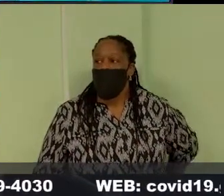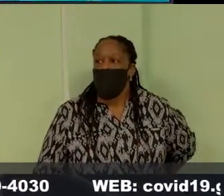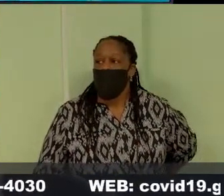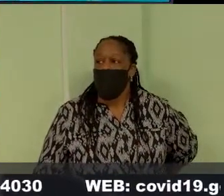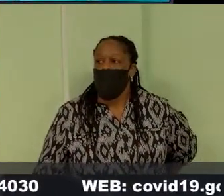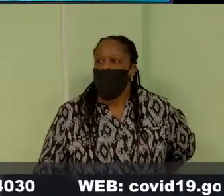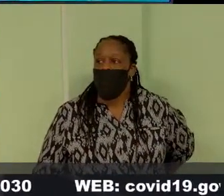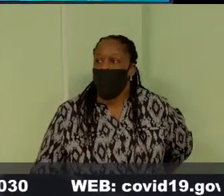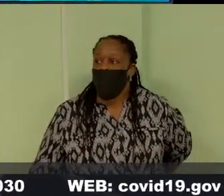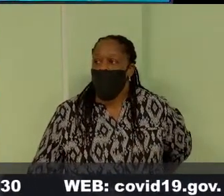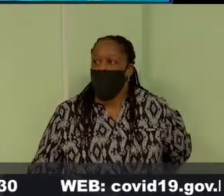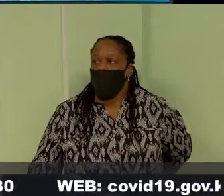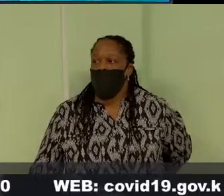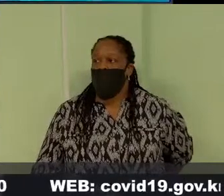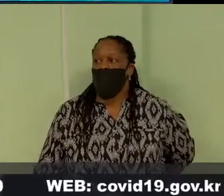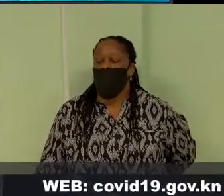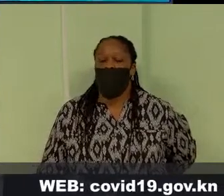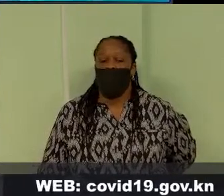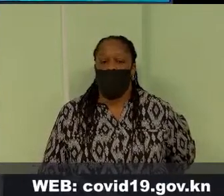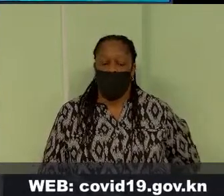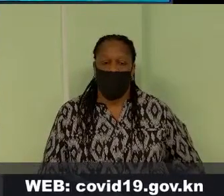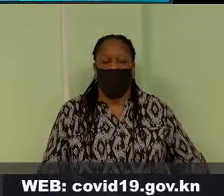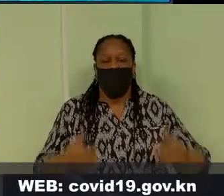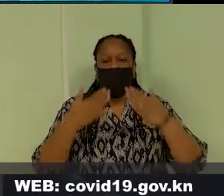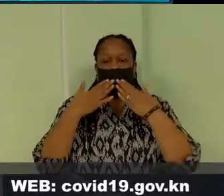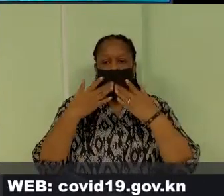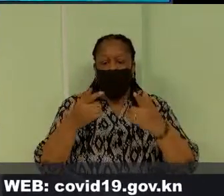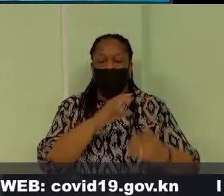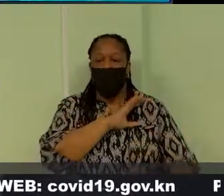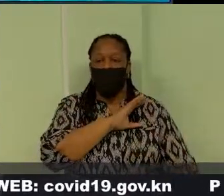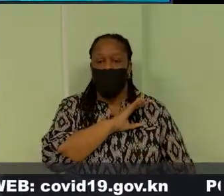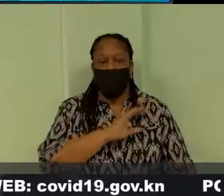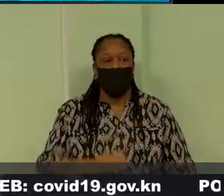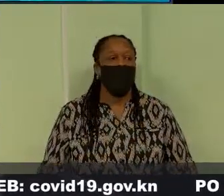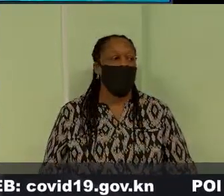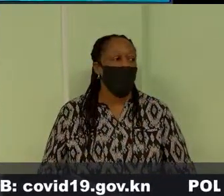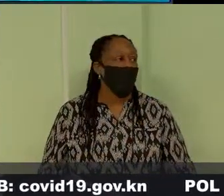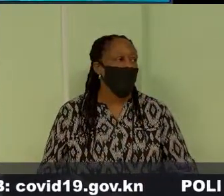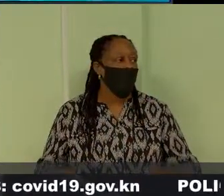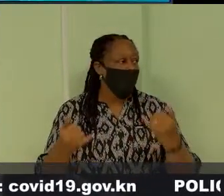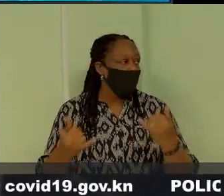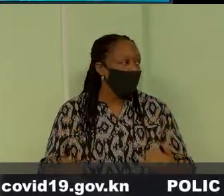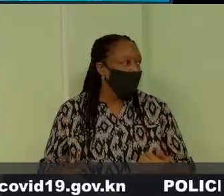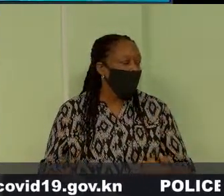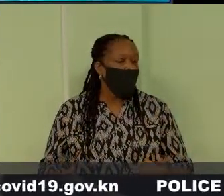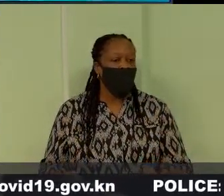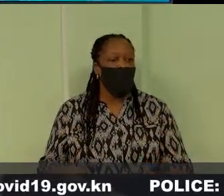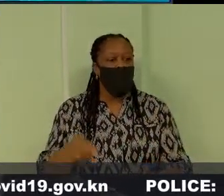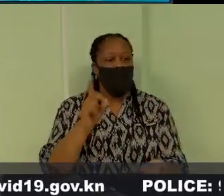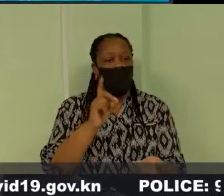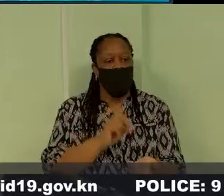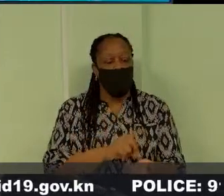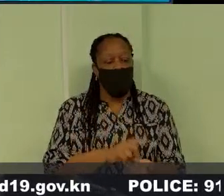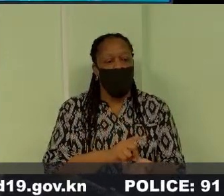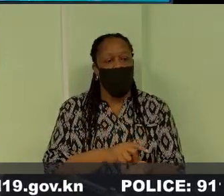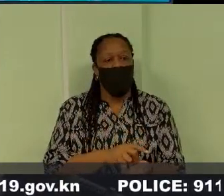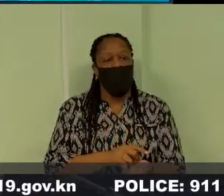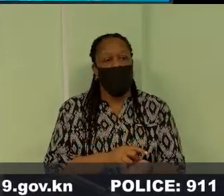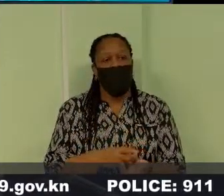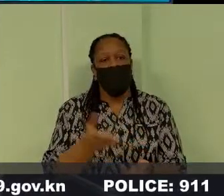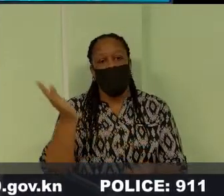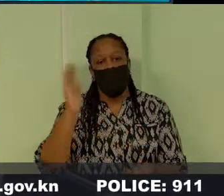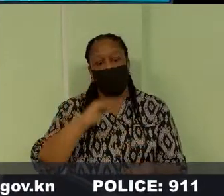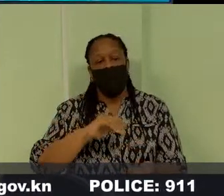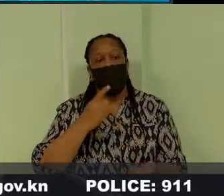Thank you very much, Superintendent Henry. I now invite our Chief Medical Officer, Dr. Hazel Laws,